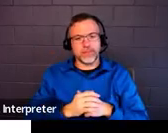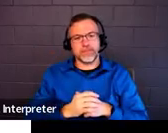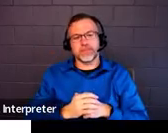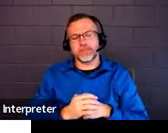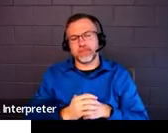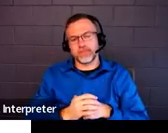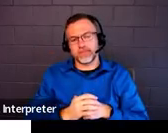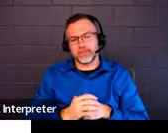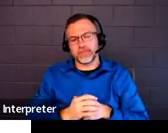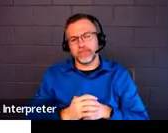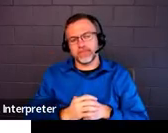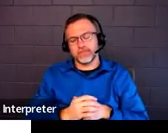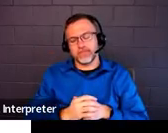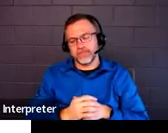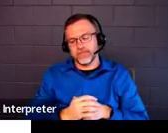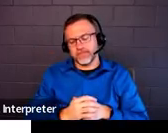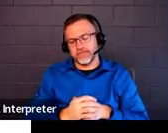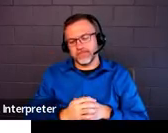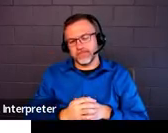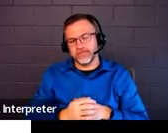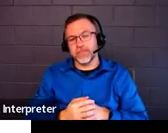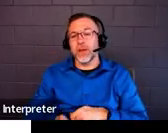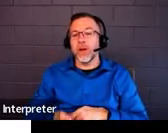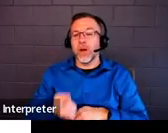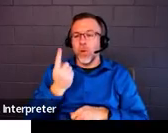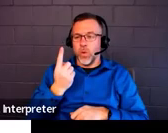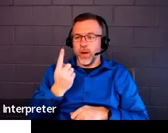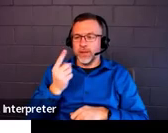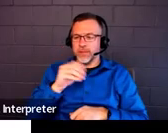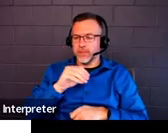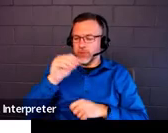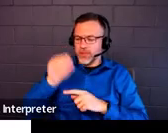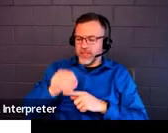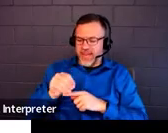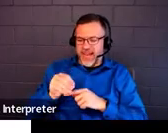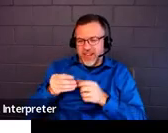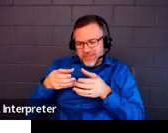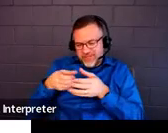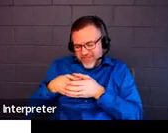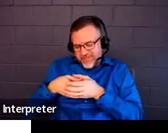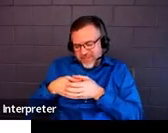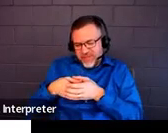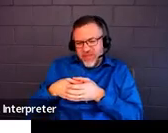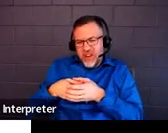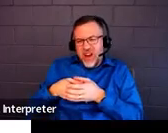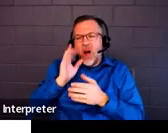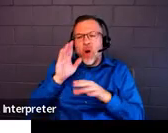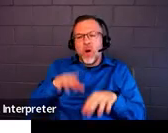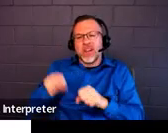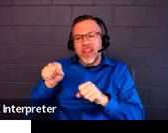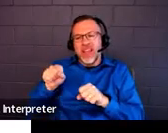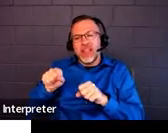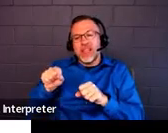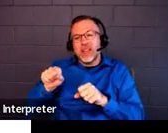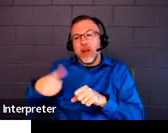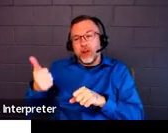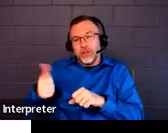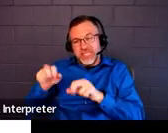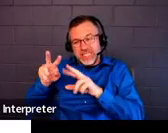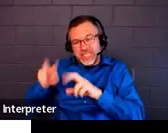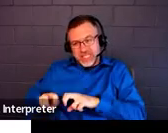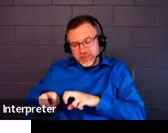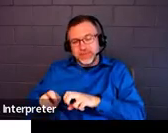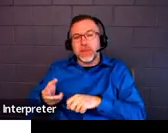so when we're talking about the 1% of the population that would take the alternate assessment, part of